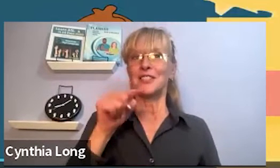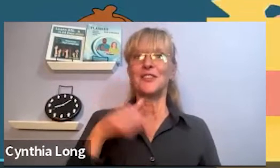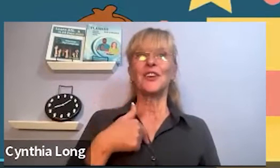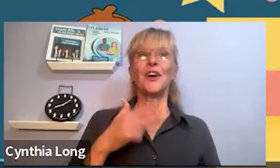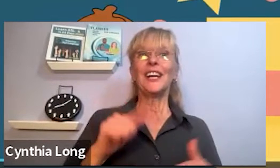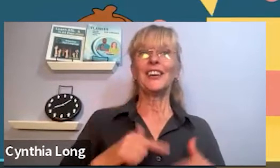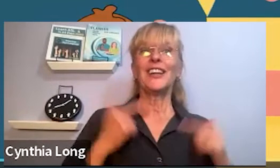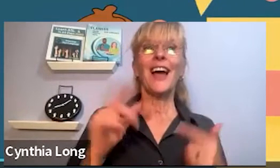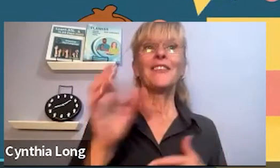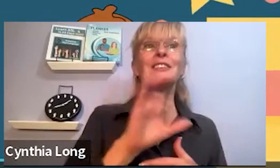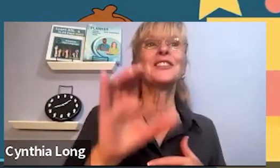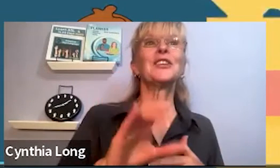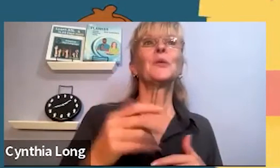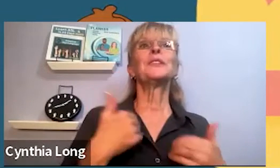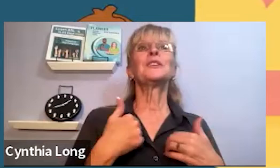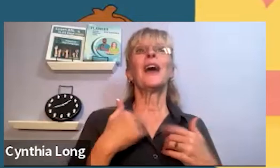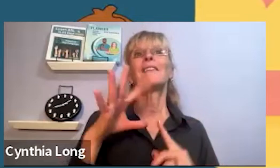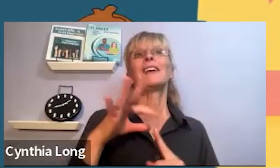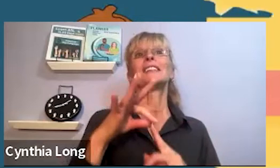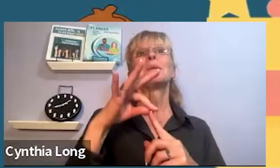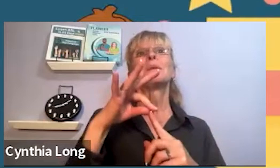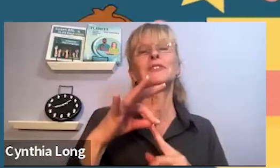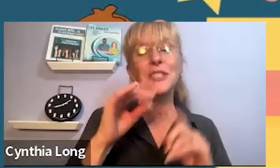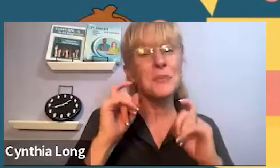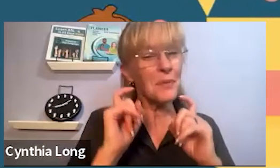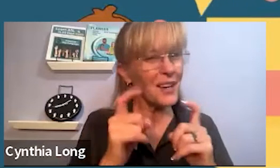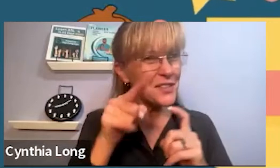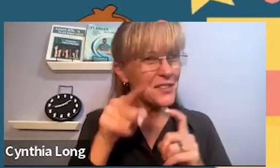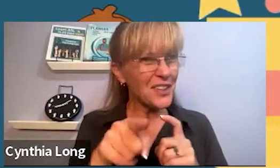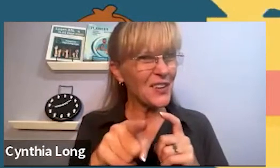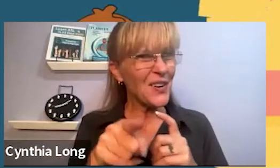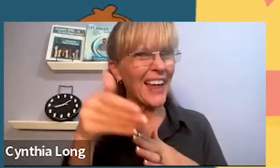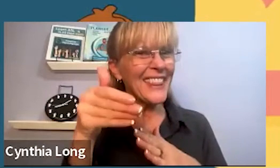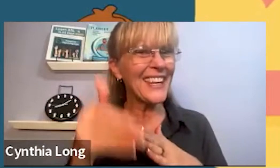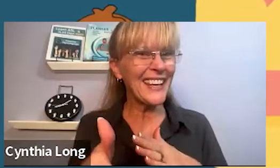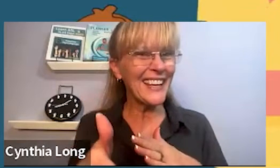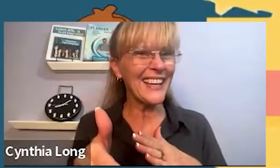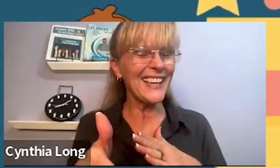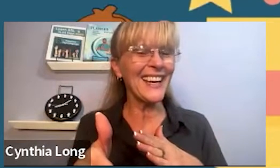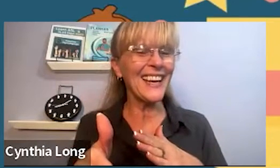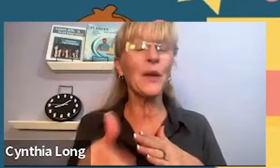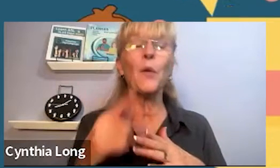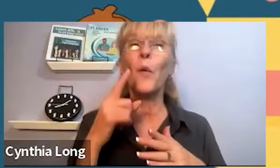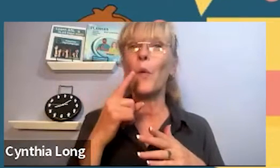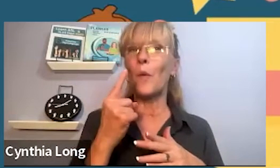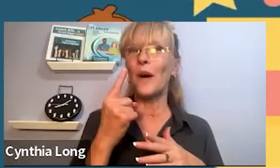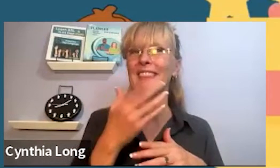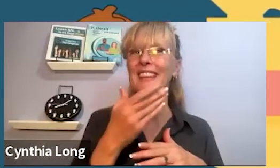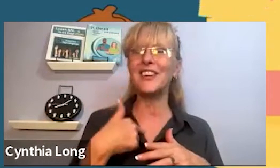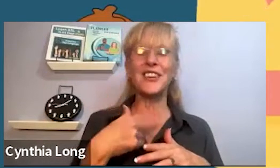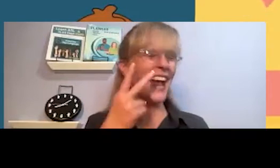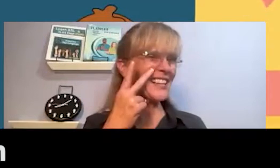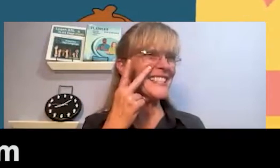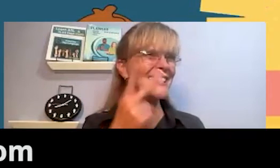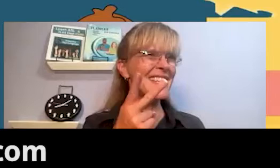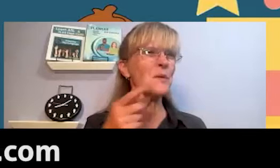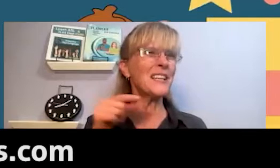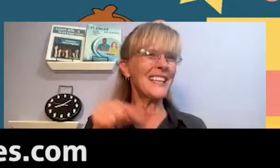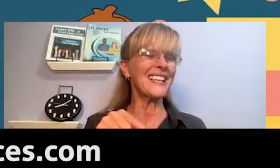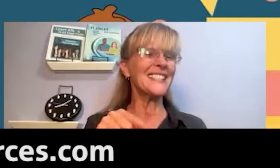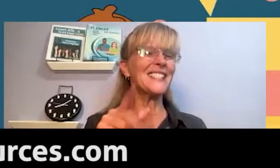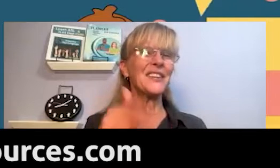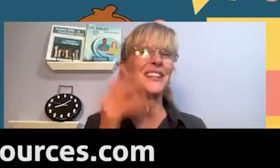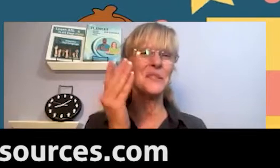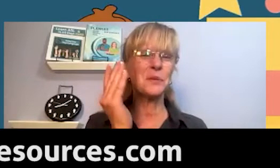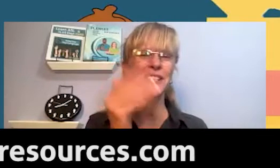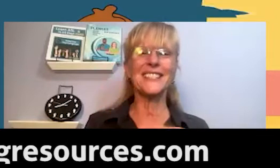For those of you who are here live on Zoom, we do have a special surprise for you at the end. And one thing, you're going to actually see what